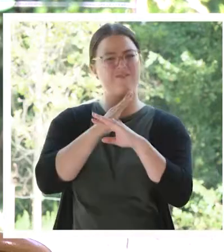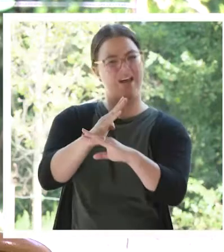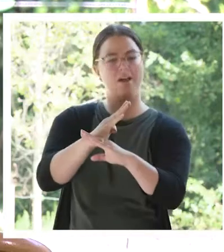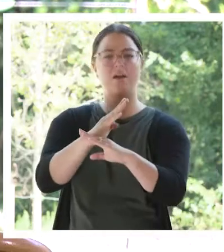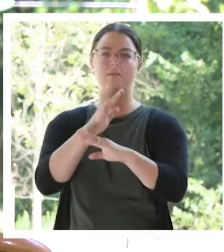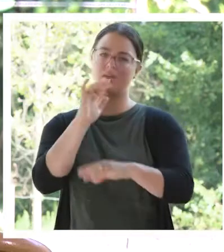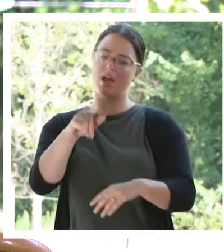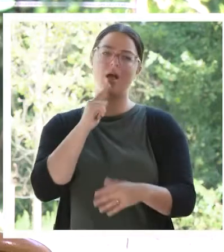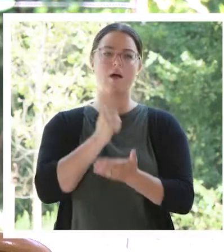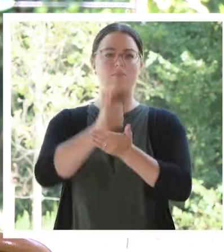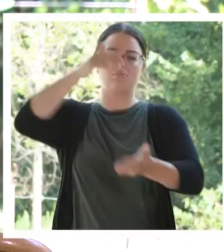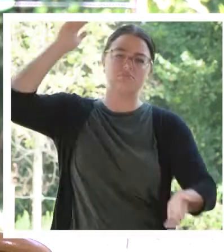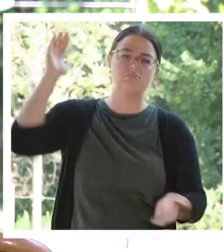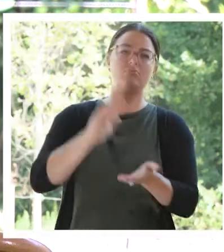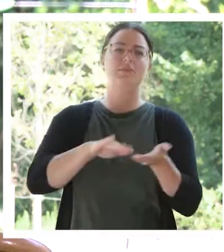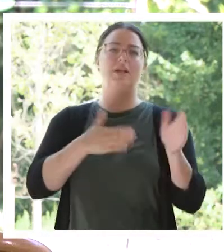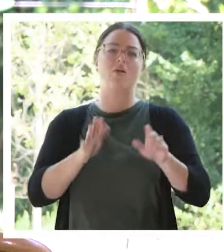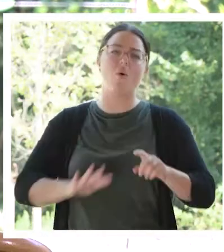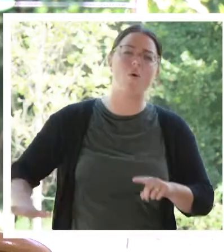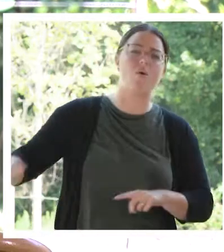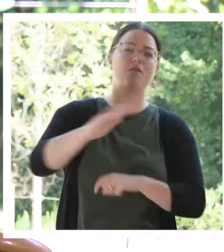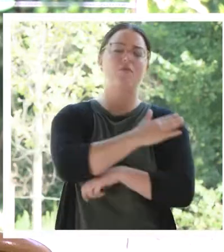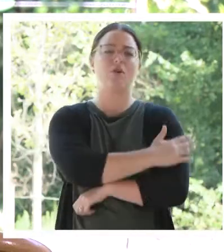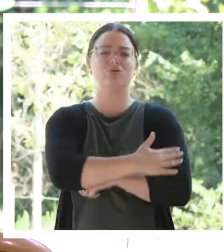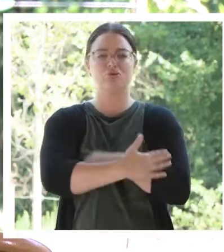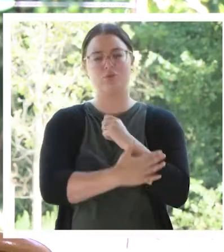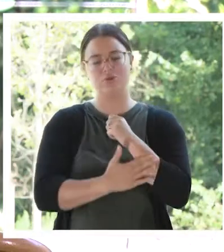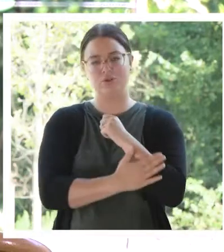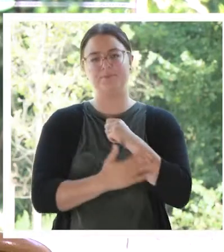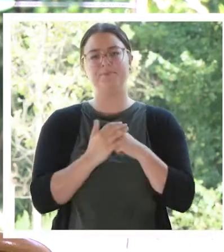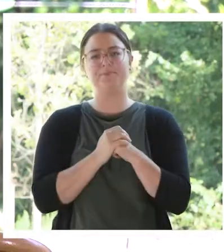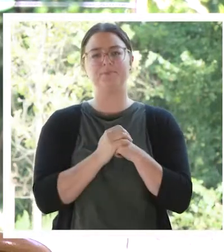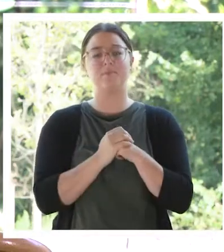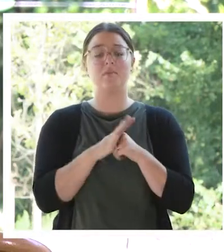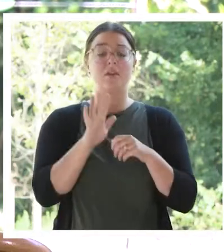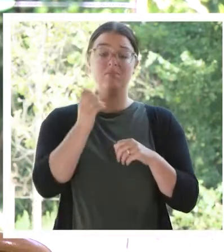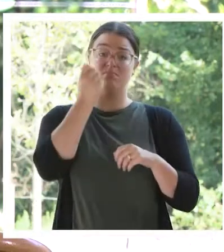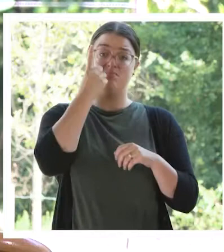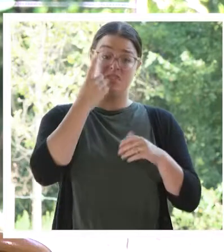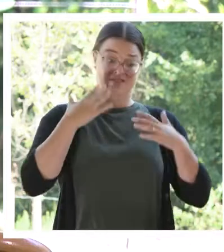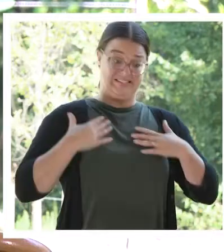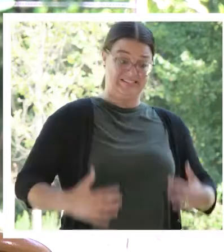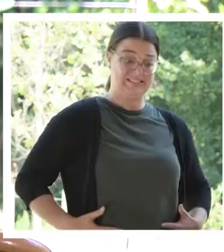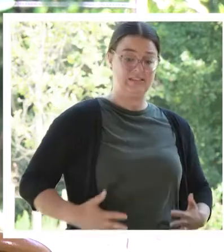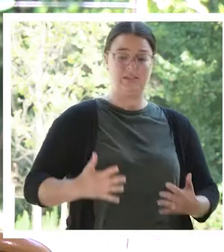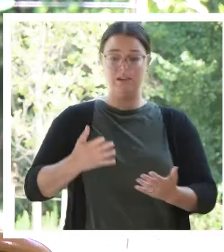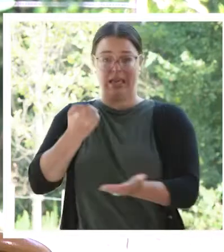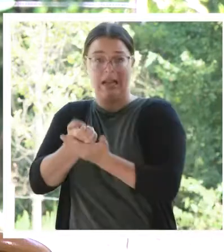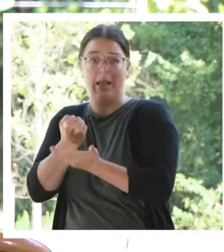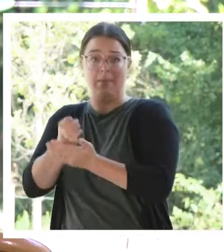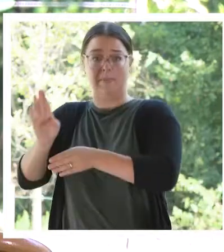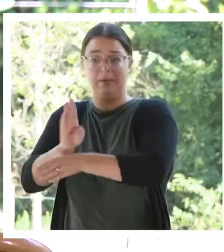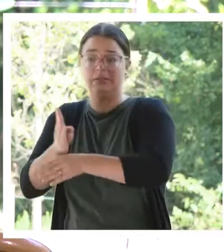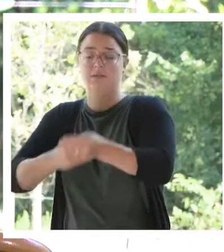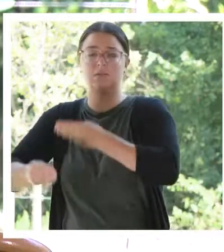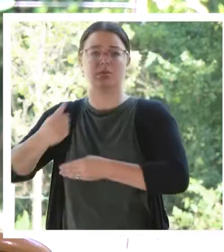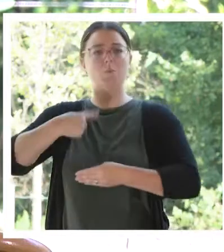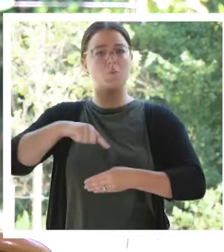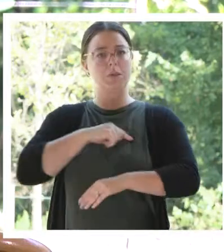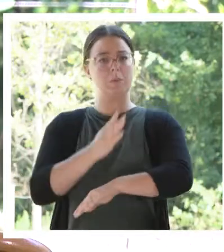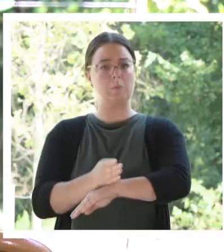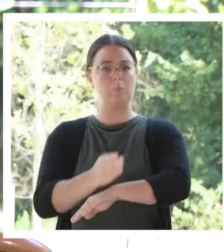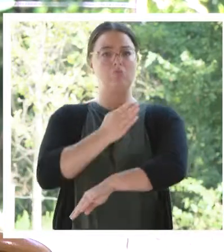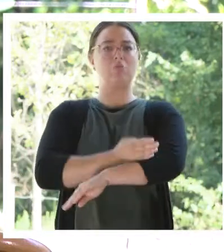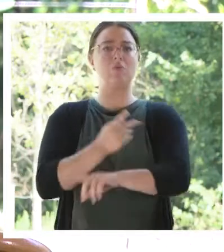country. Physically and economically, we're certainly in a better place than we were a year and a half ago. But we do know